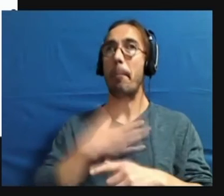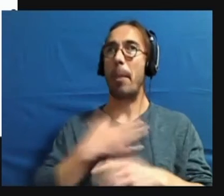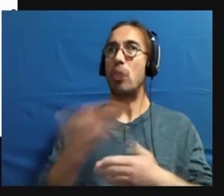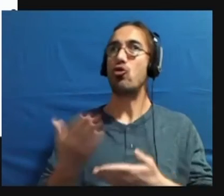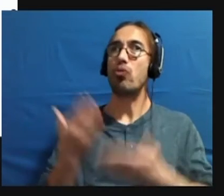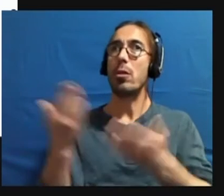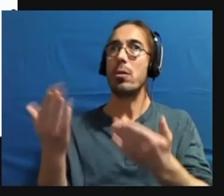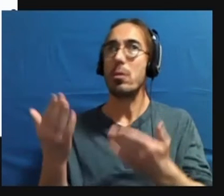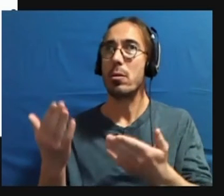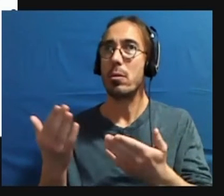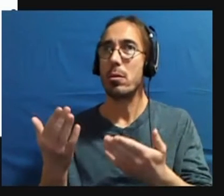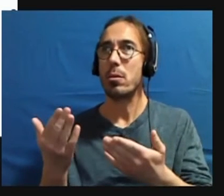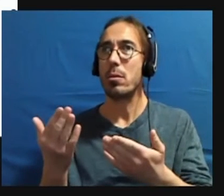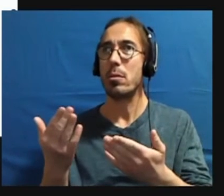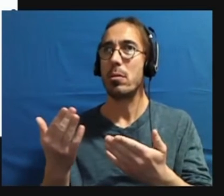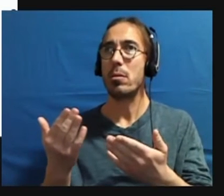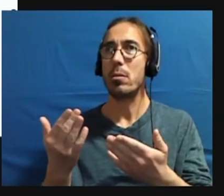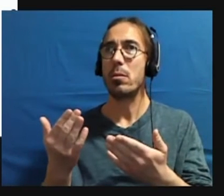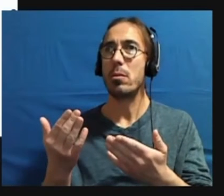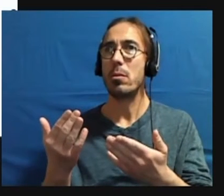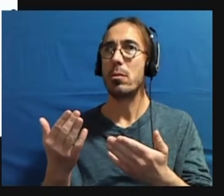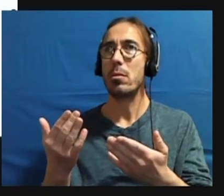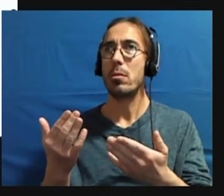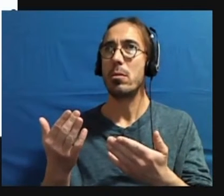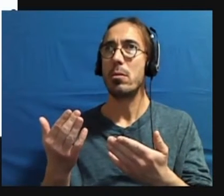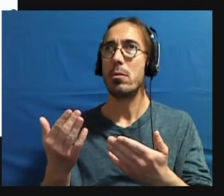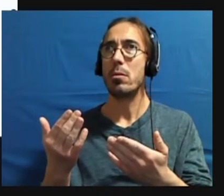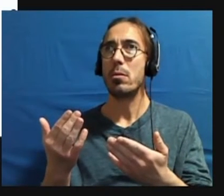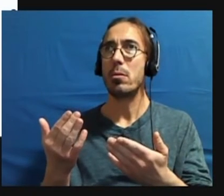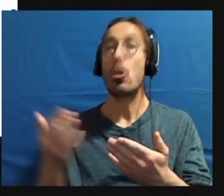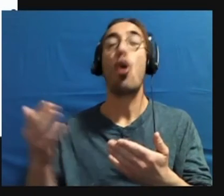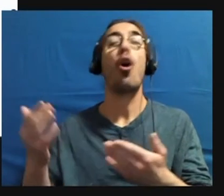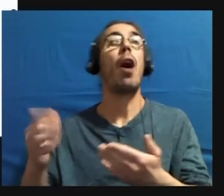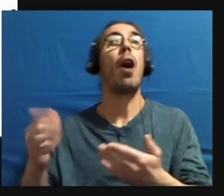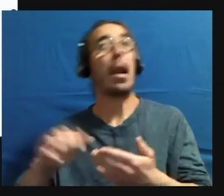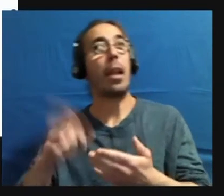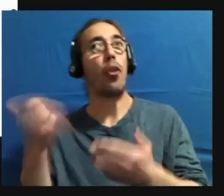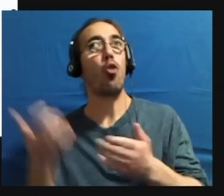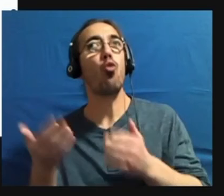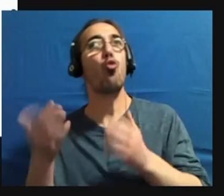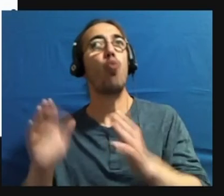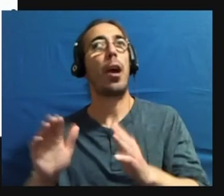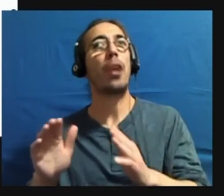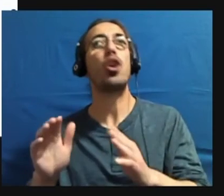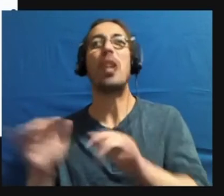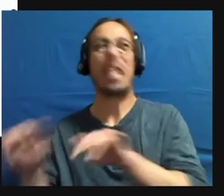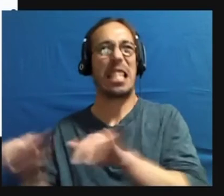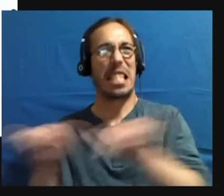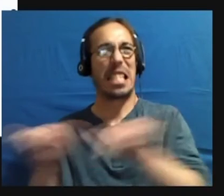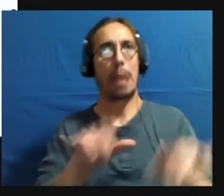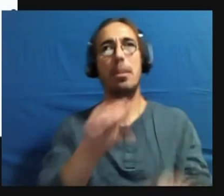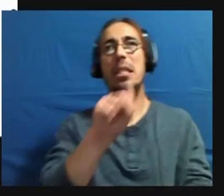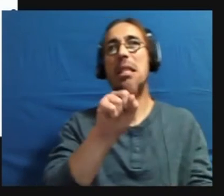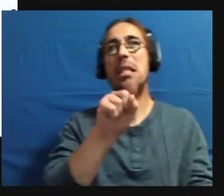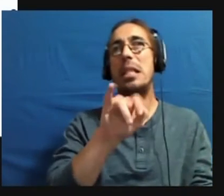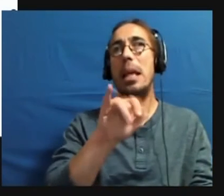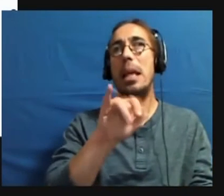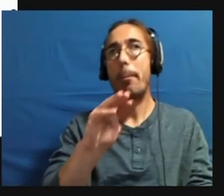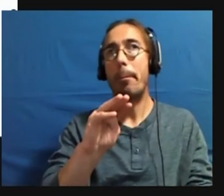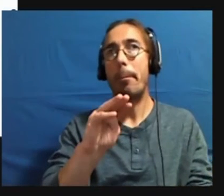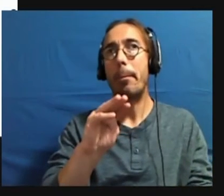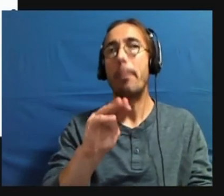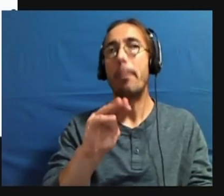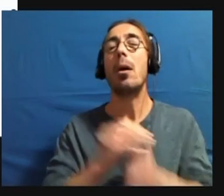at that point offering another way to do the same stem, or like to